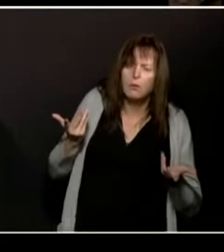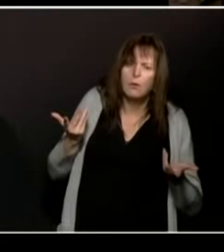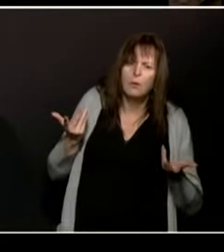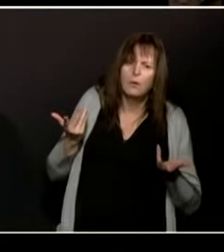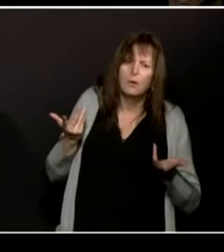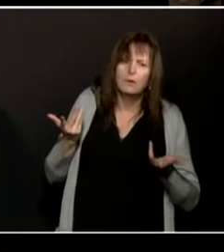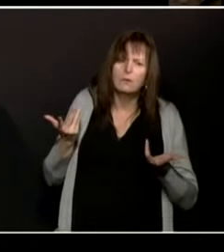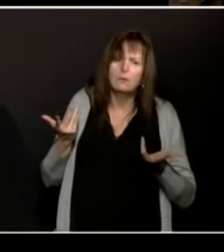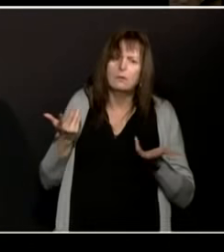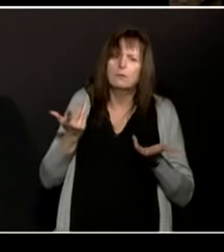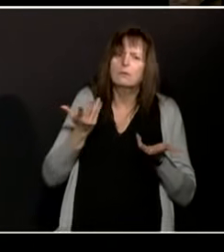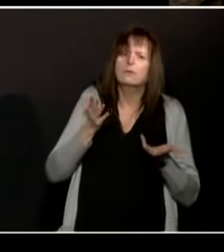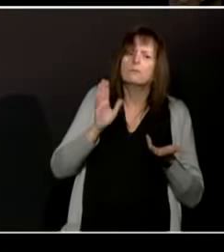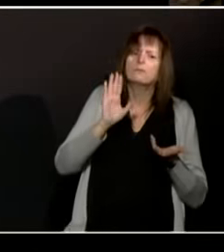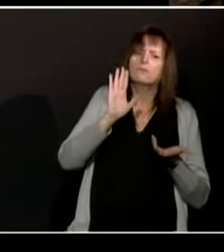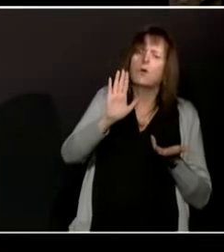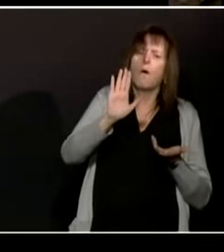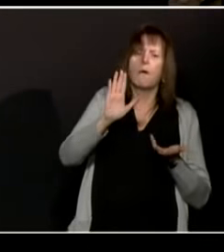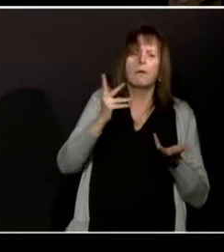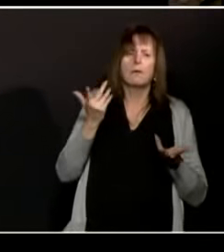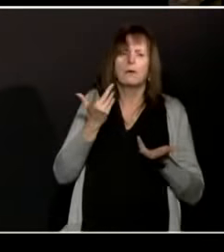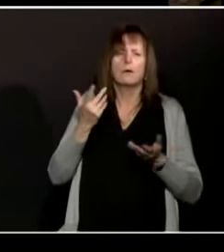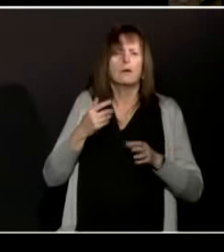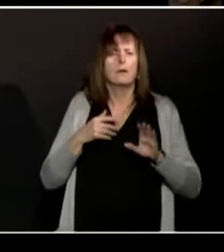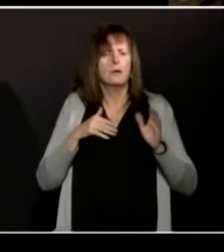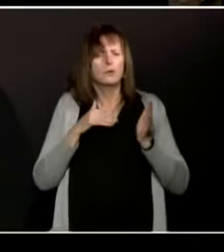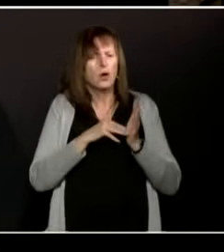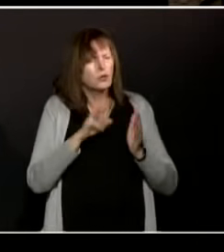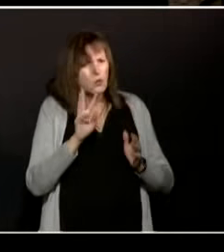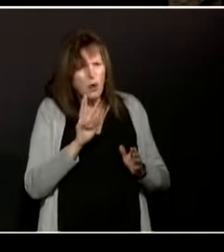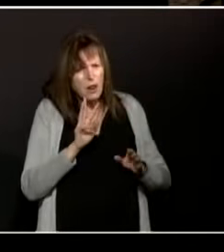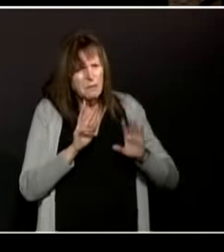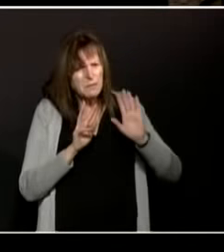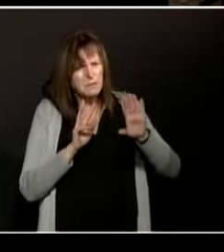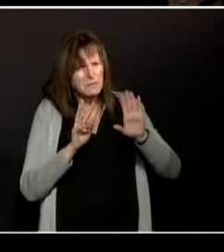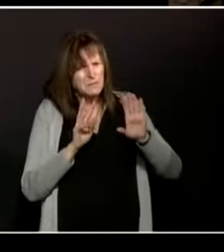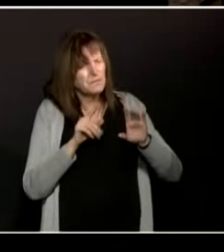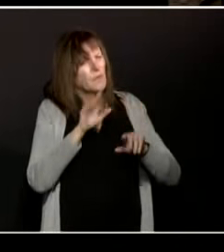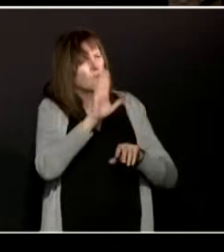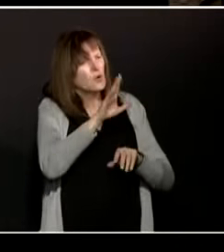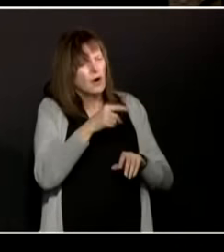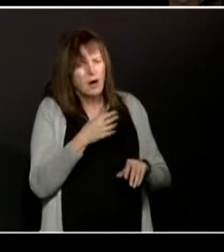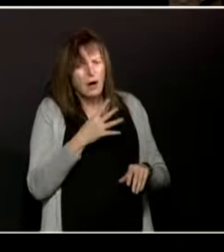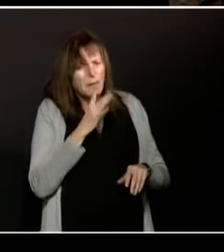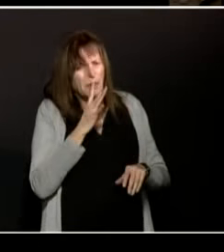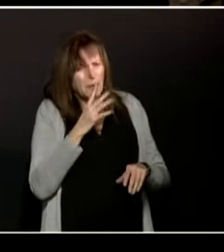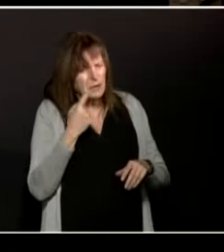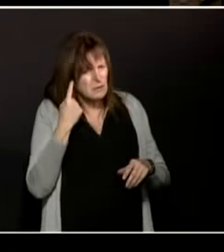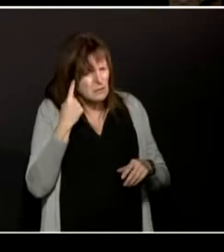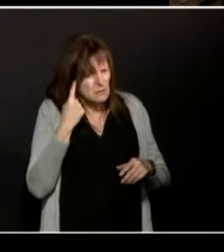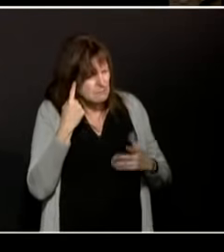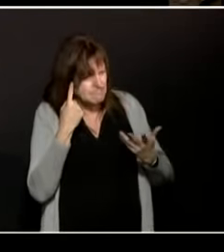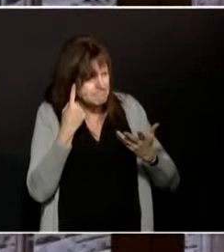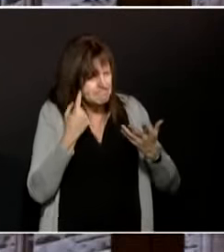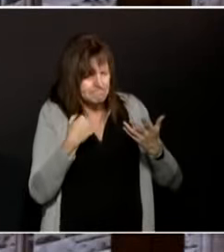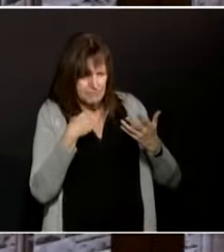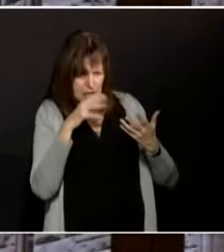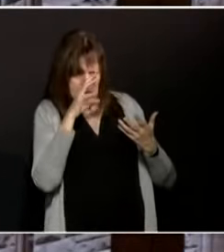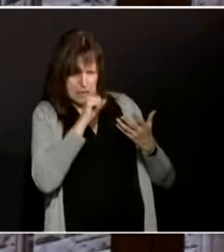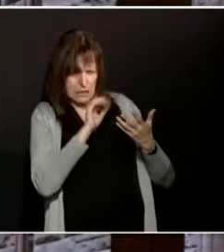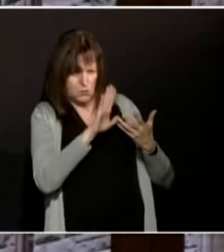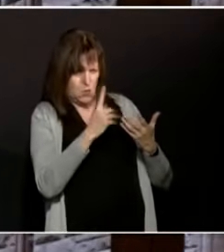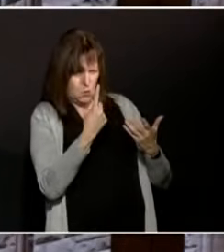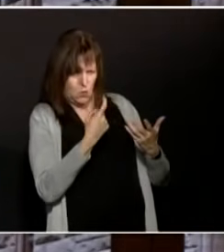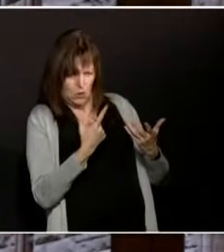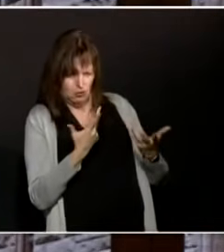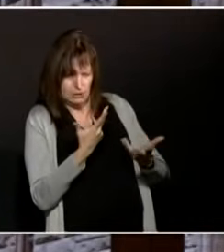So unfortunately, the quality of sound is jumbled, so I'm going to try and guess what I heard you ask about, that with the